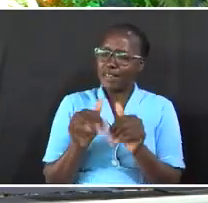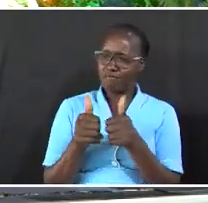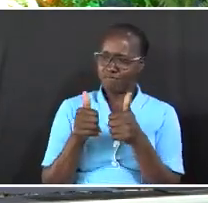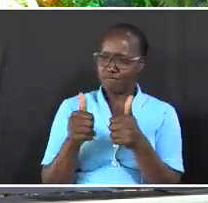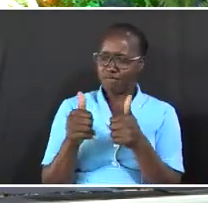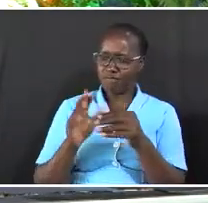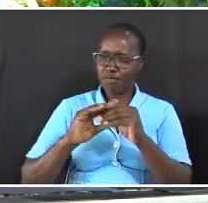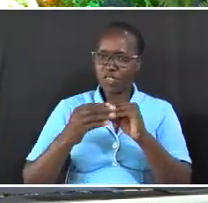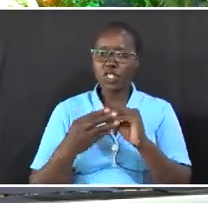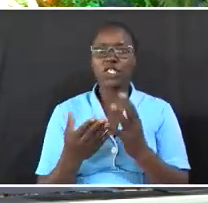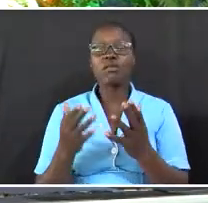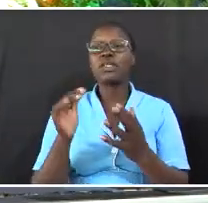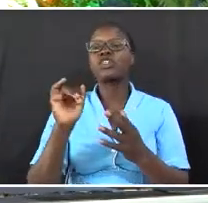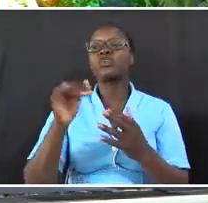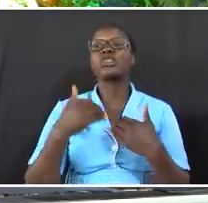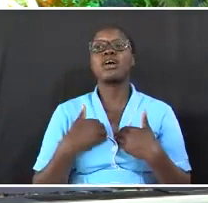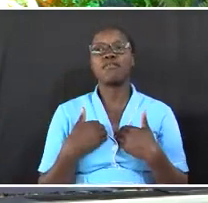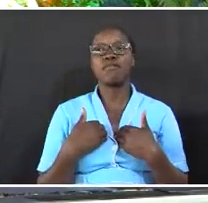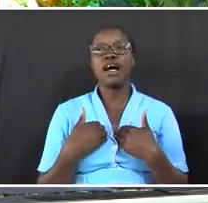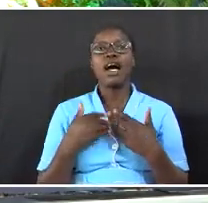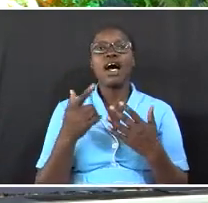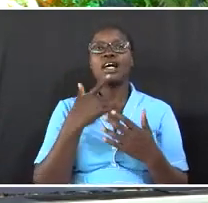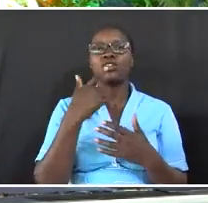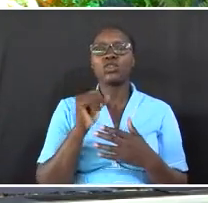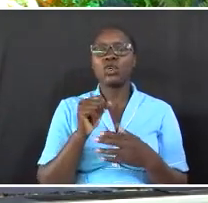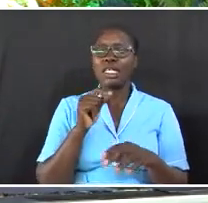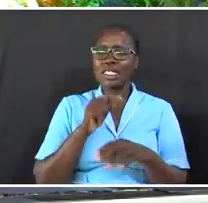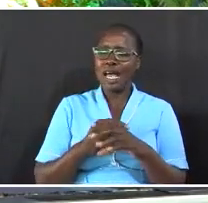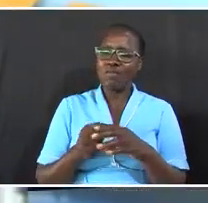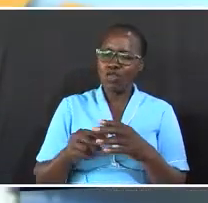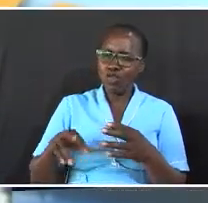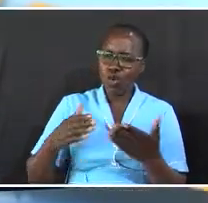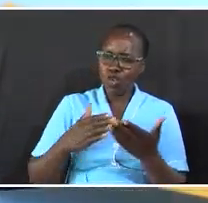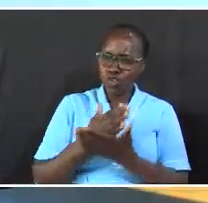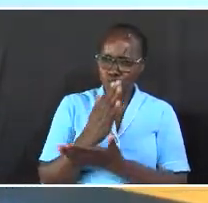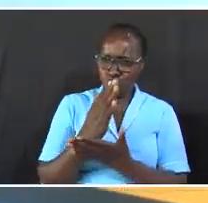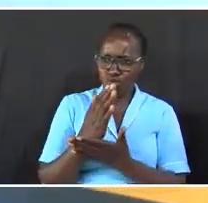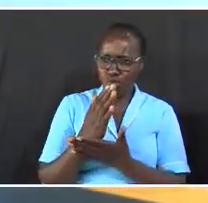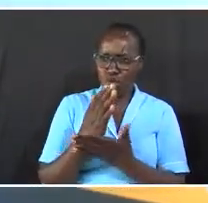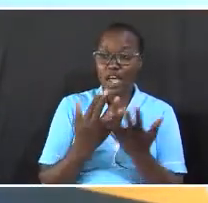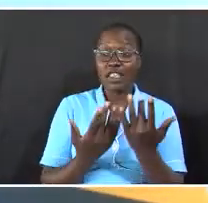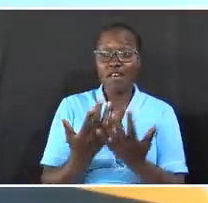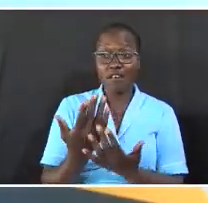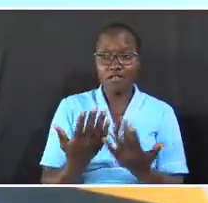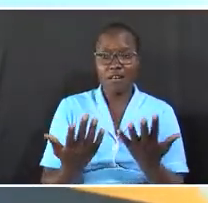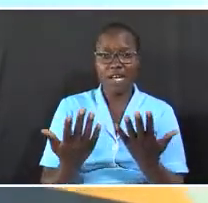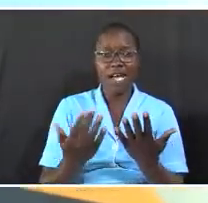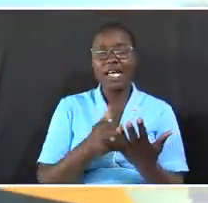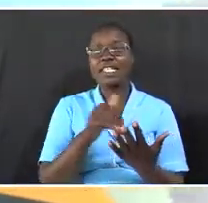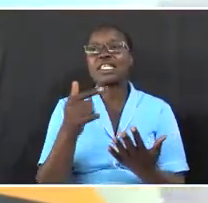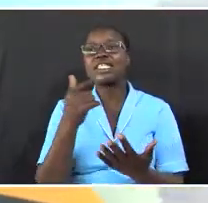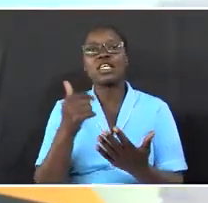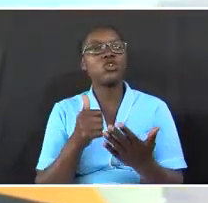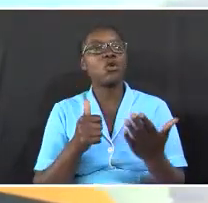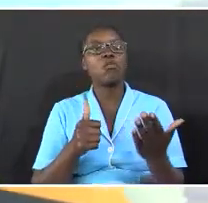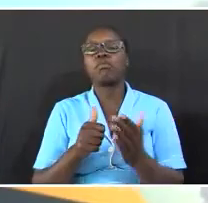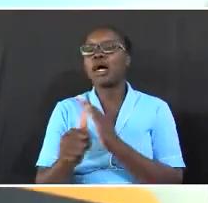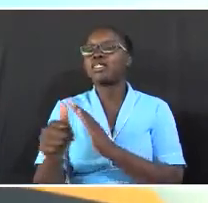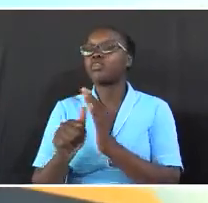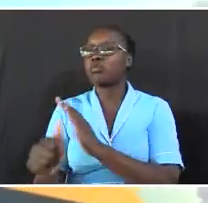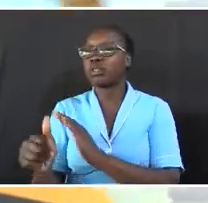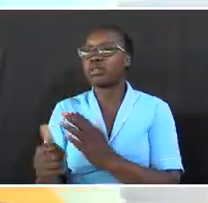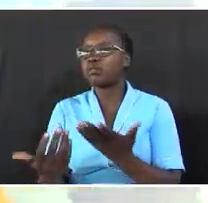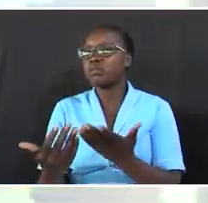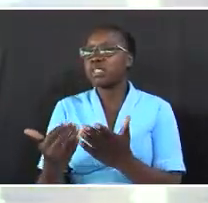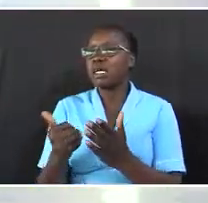that it is supposed to be consumed. And so when you go through fire, the Bible says when you walk, the rest is saying when you pass through. You